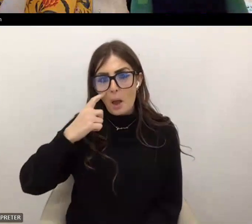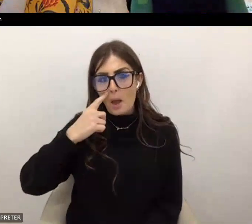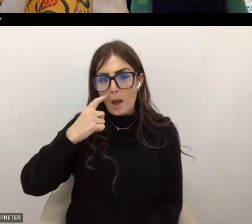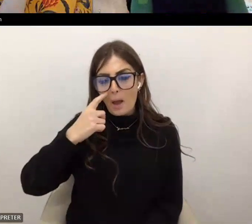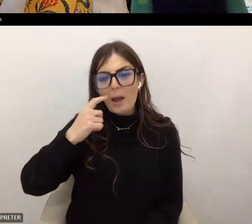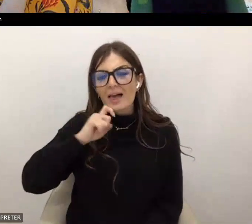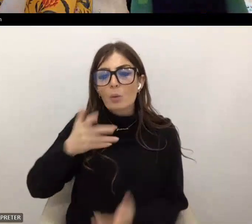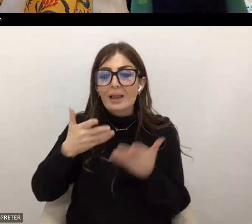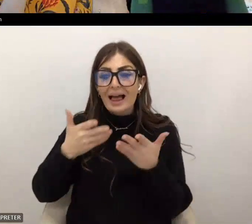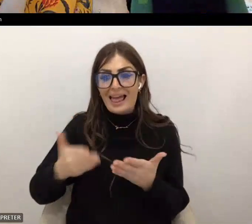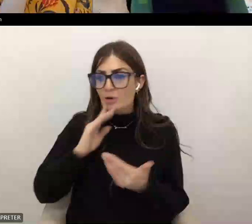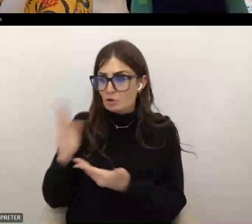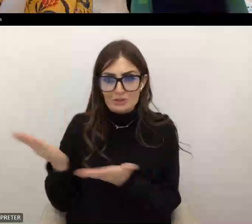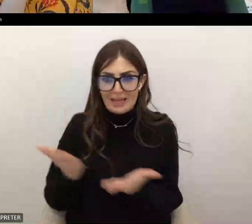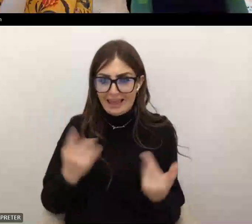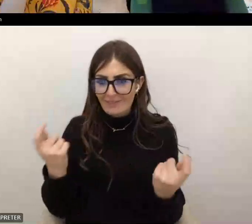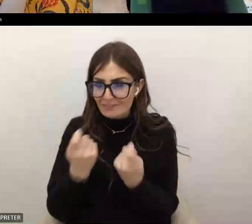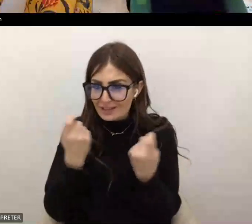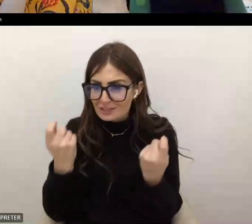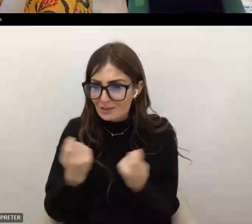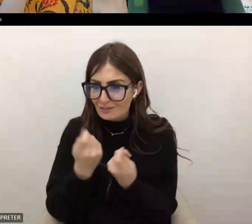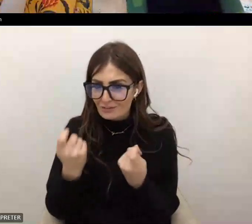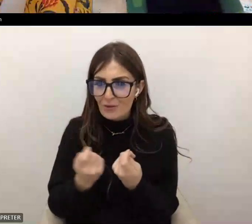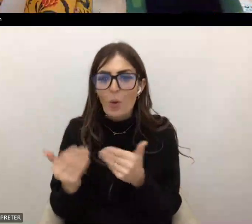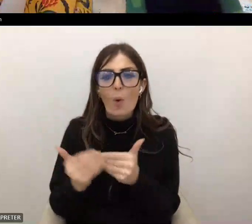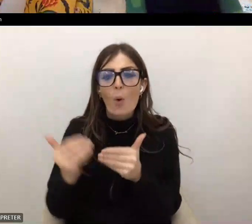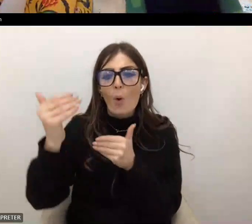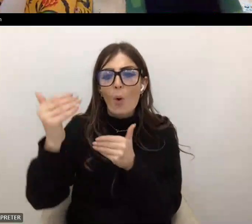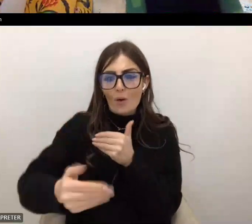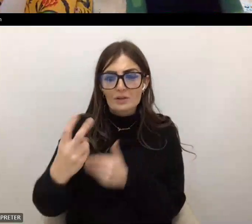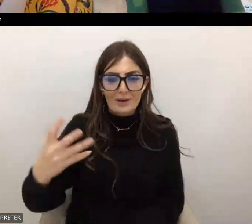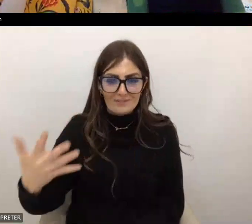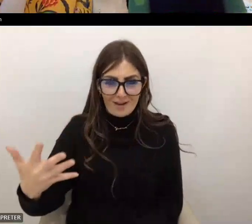enable you to deliver the festival across 2025.